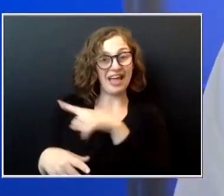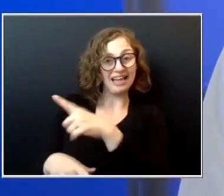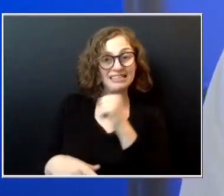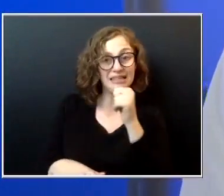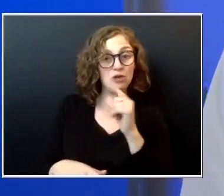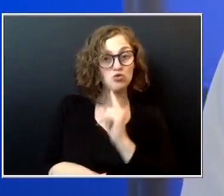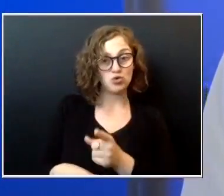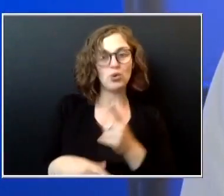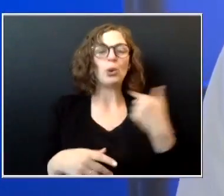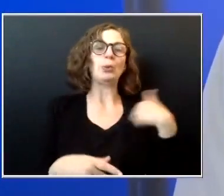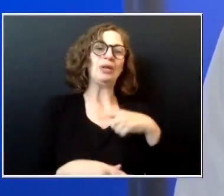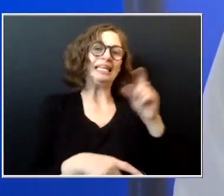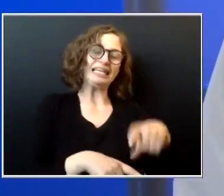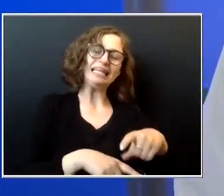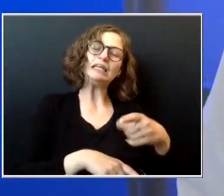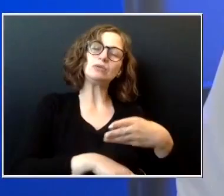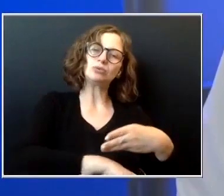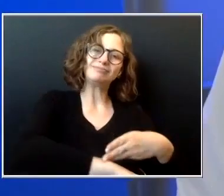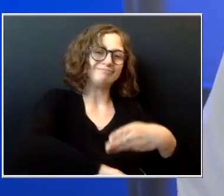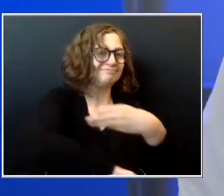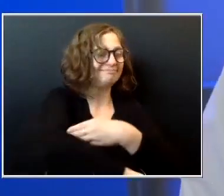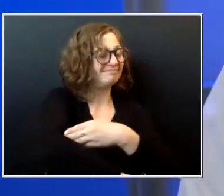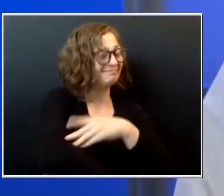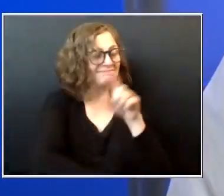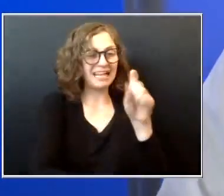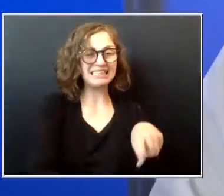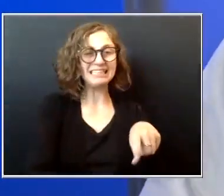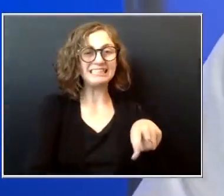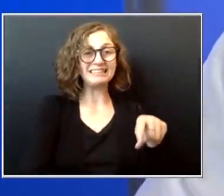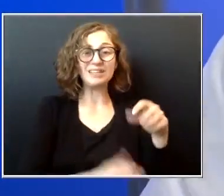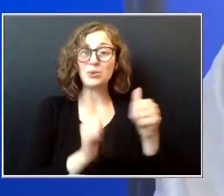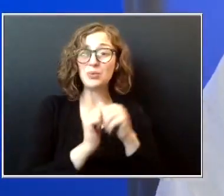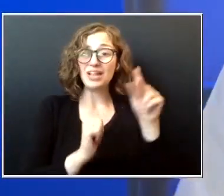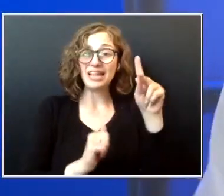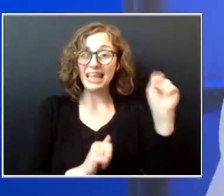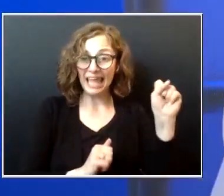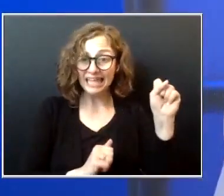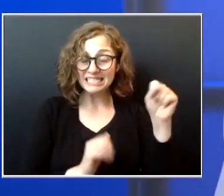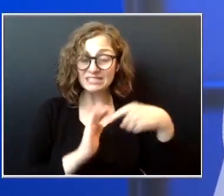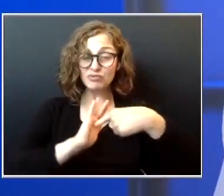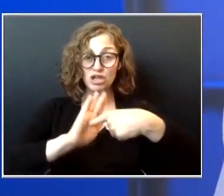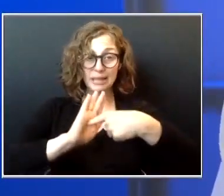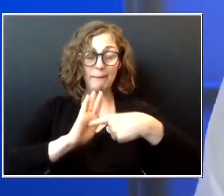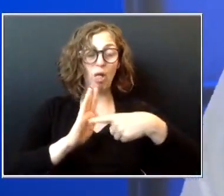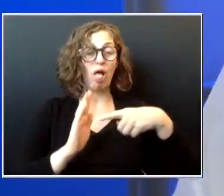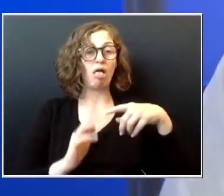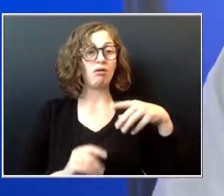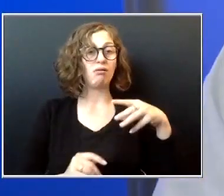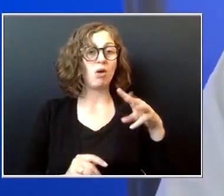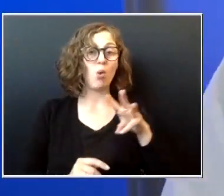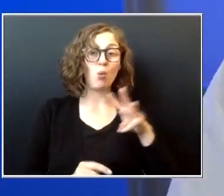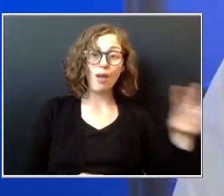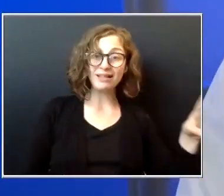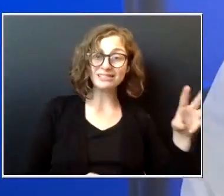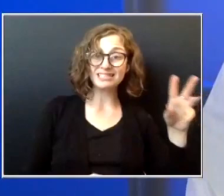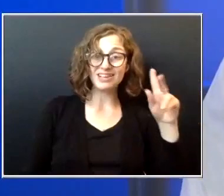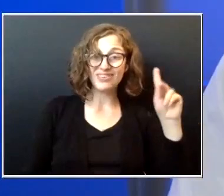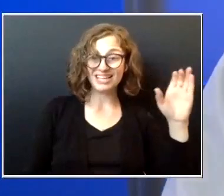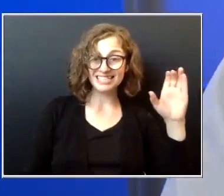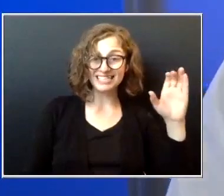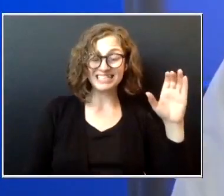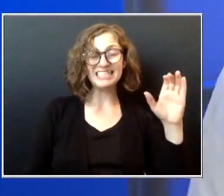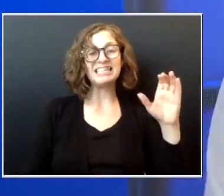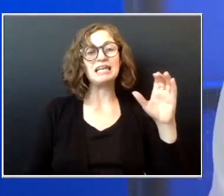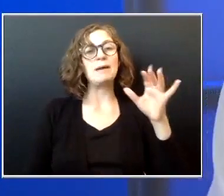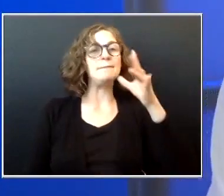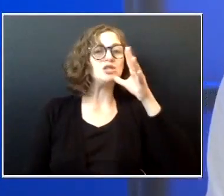to get out into a little bit west of here and keep going west, those maternal, they call them the maternal